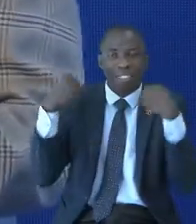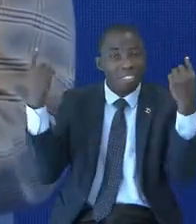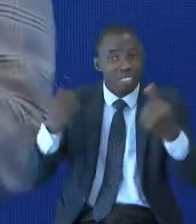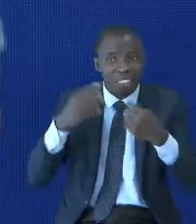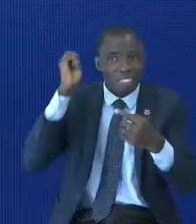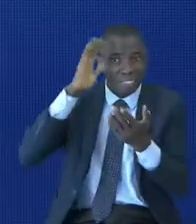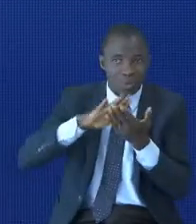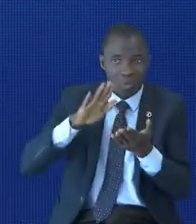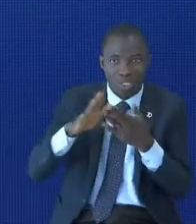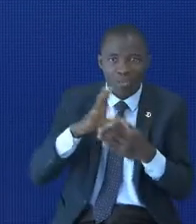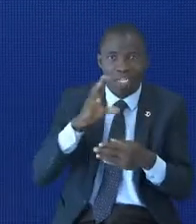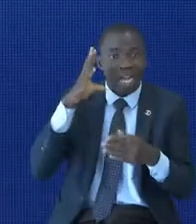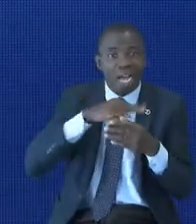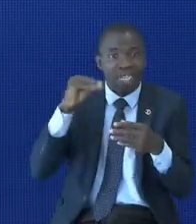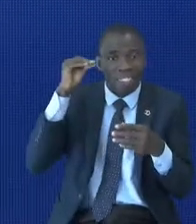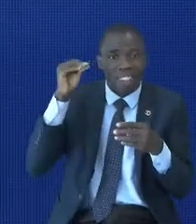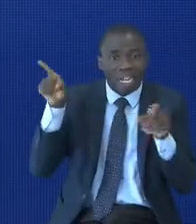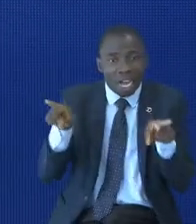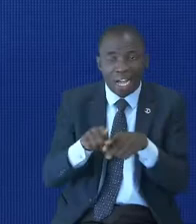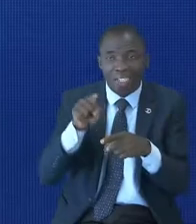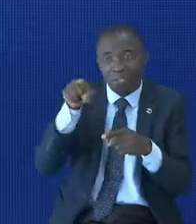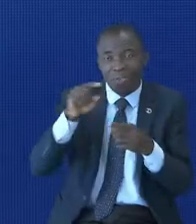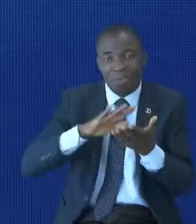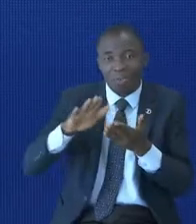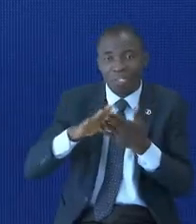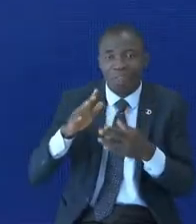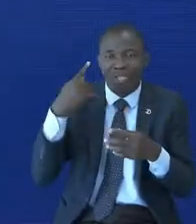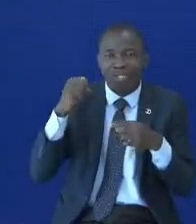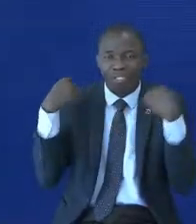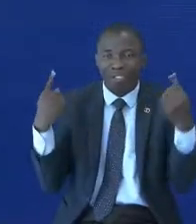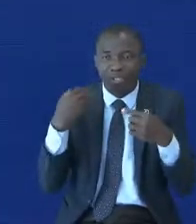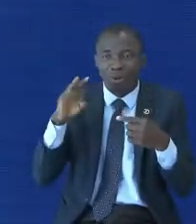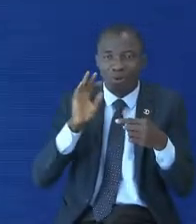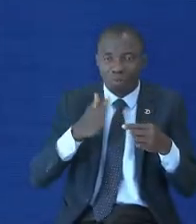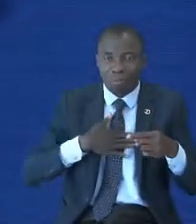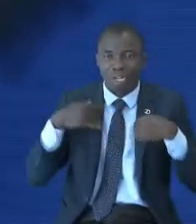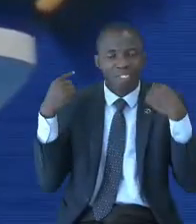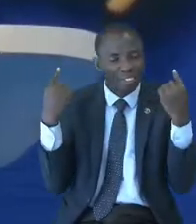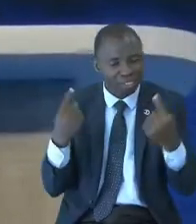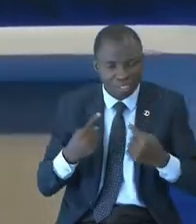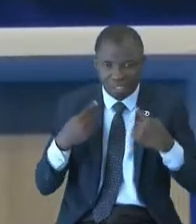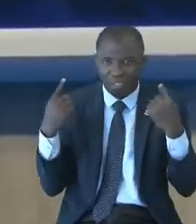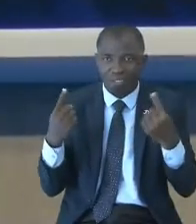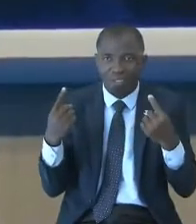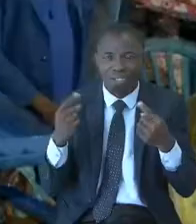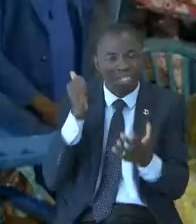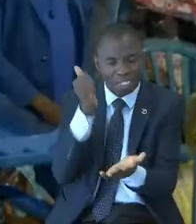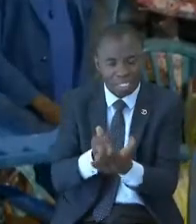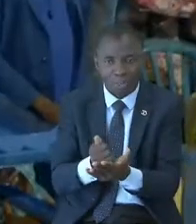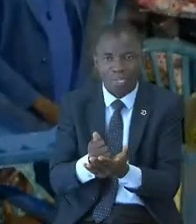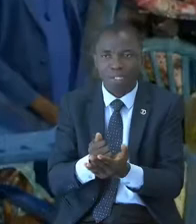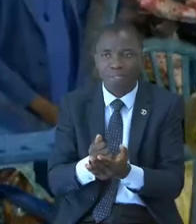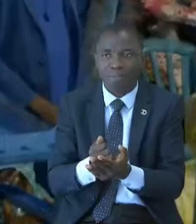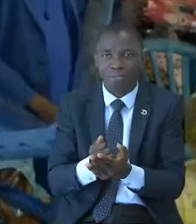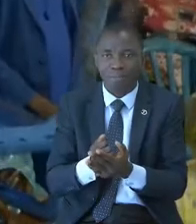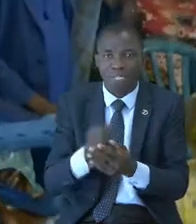and thou forgivest the iniquity of my sin. Amen.